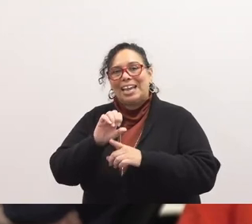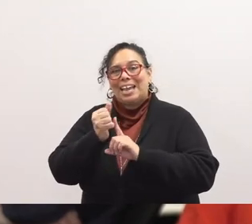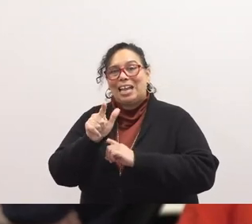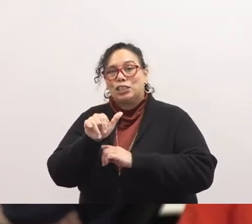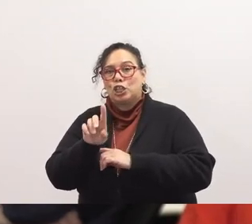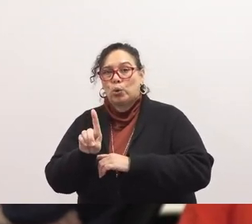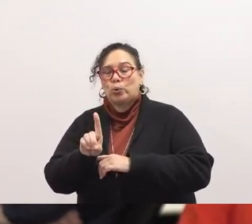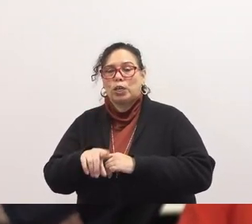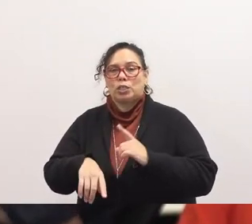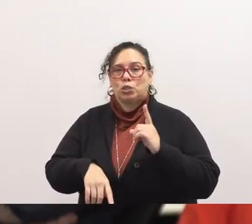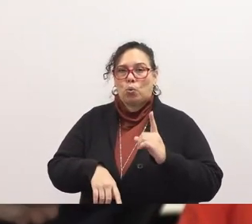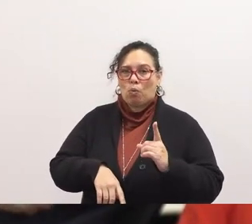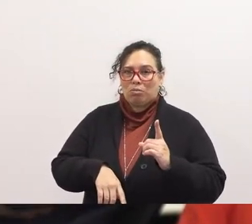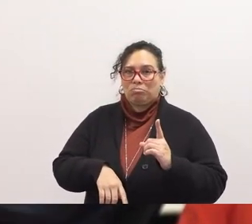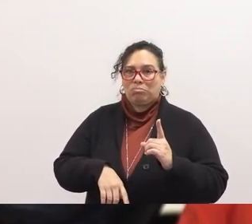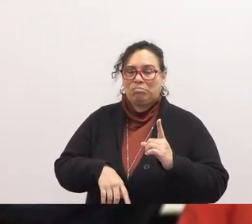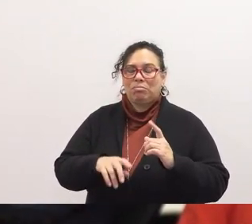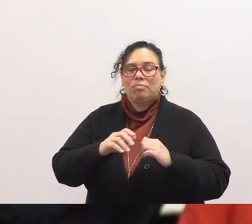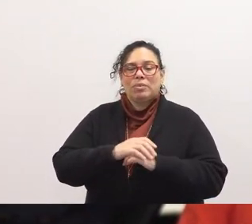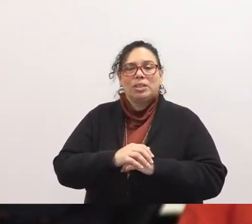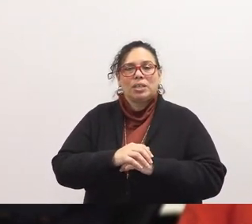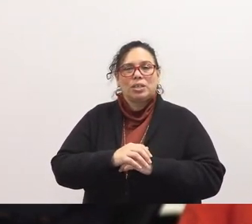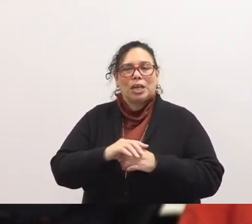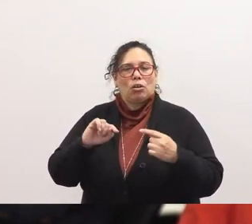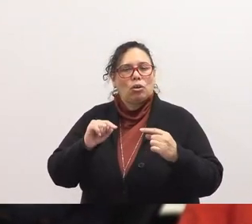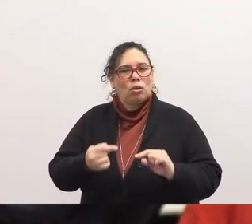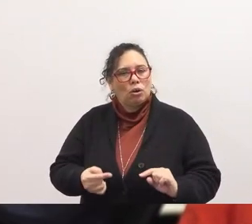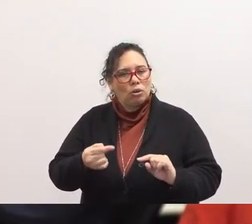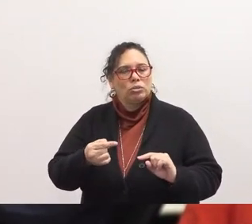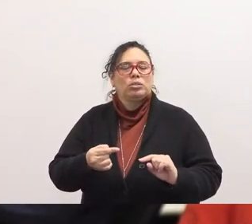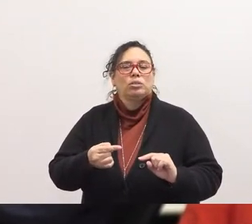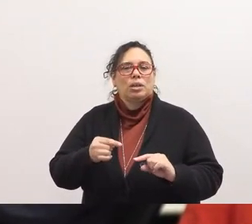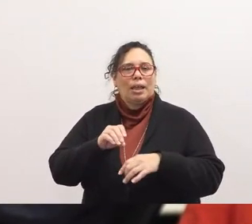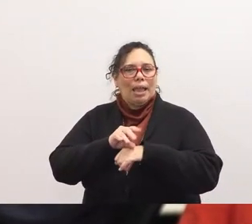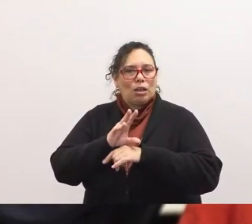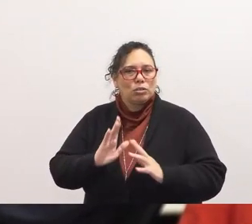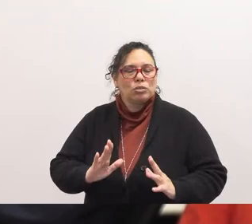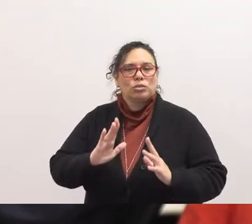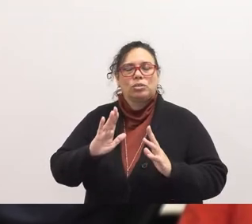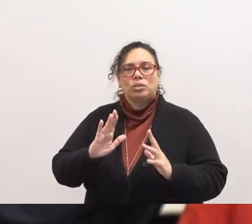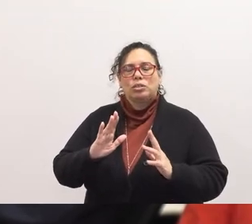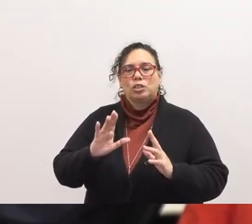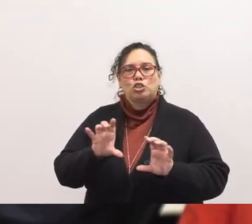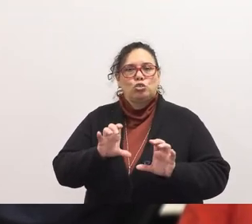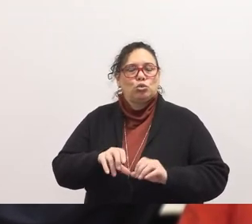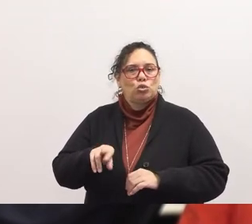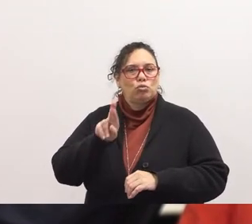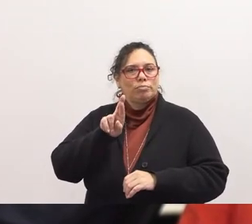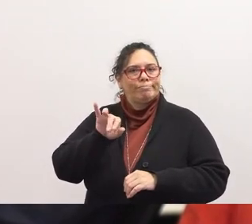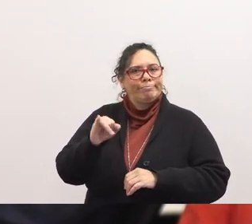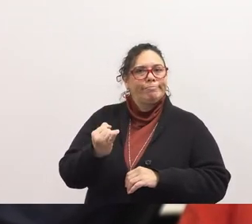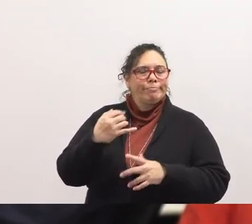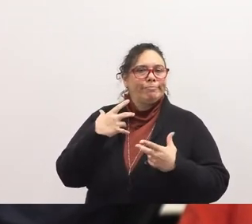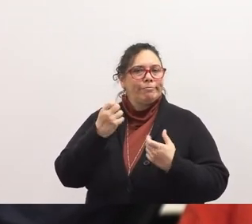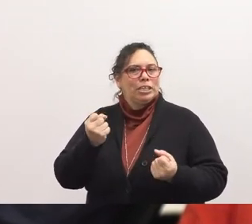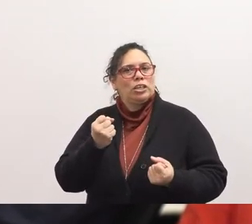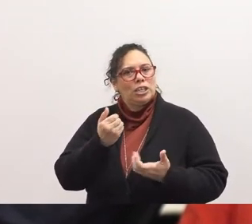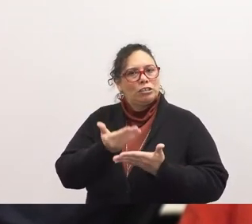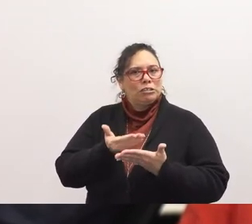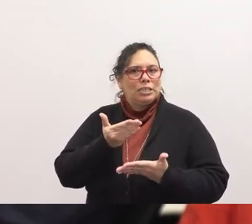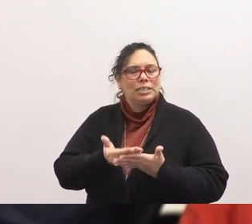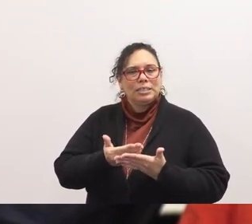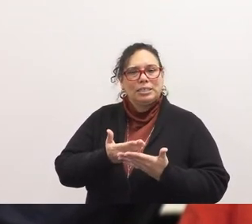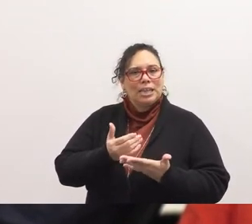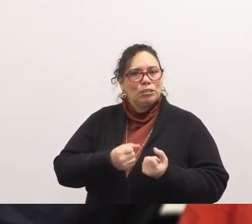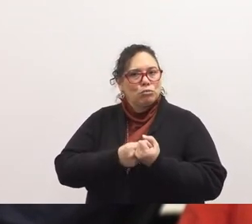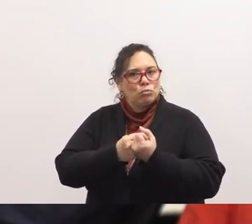district ratios jeopardize the ability of counselors to implement trauma-informed and restorative counseling practices that foster equity and support the effective